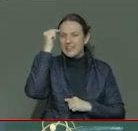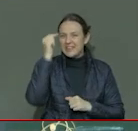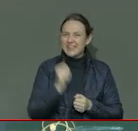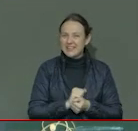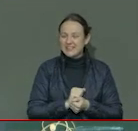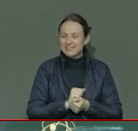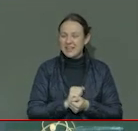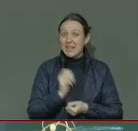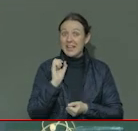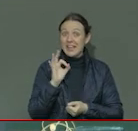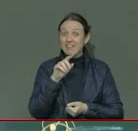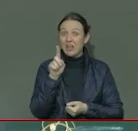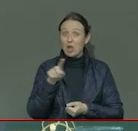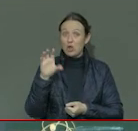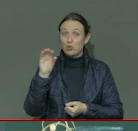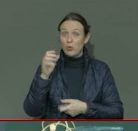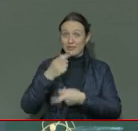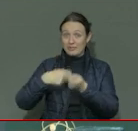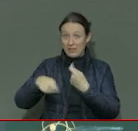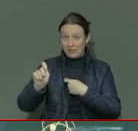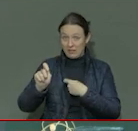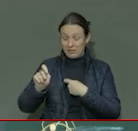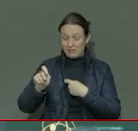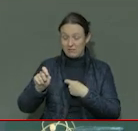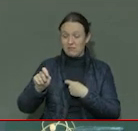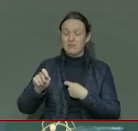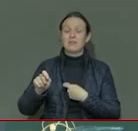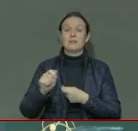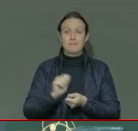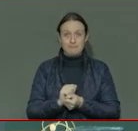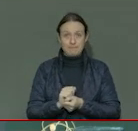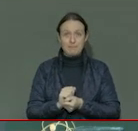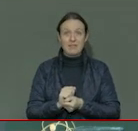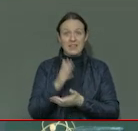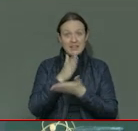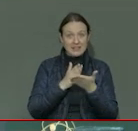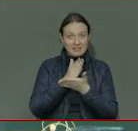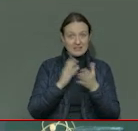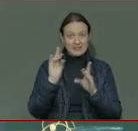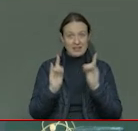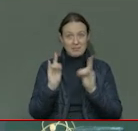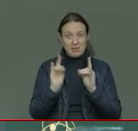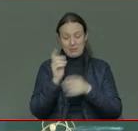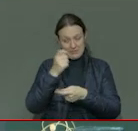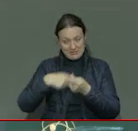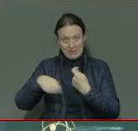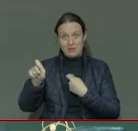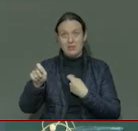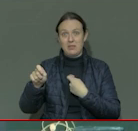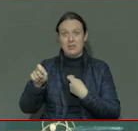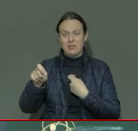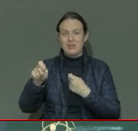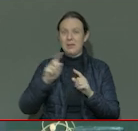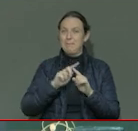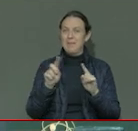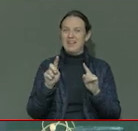if they sold the zoo, which they did, they sold the zoo and they sold some of the animals in India. Why do you